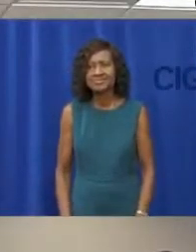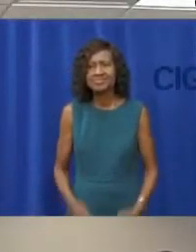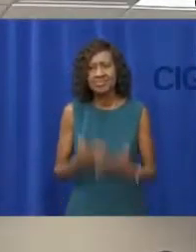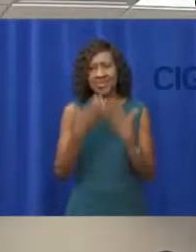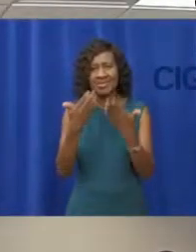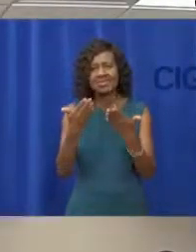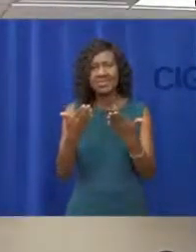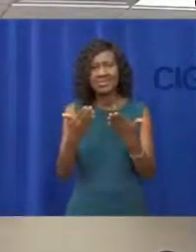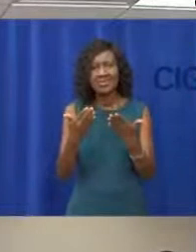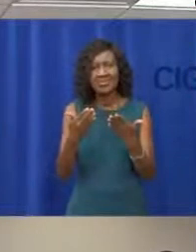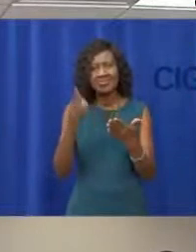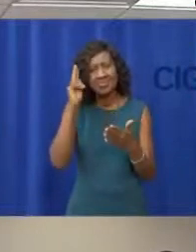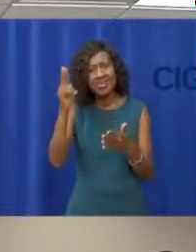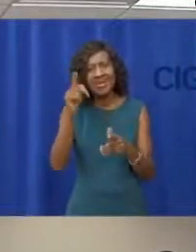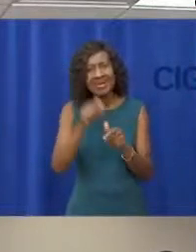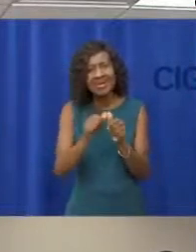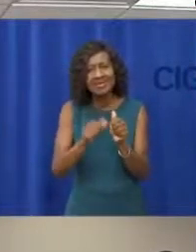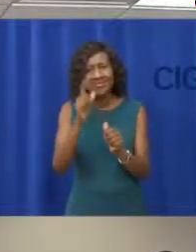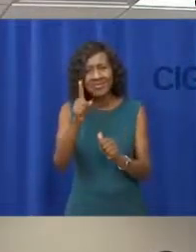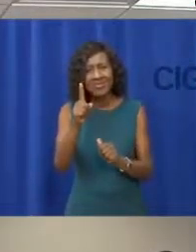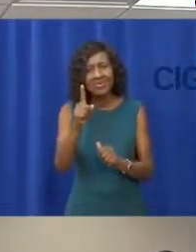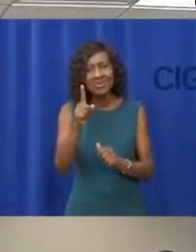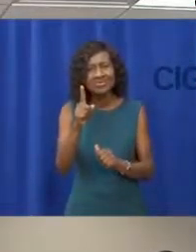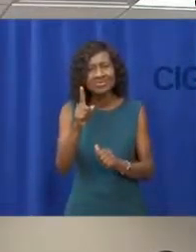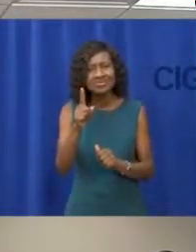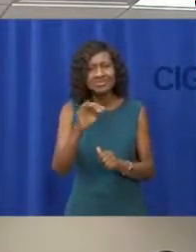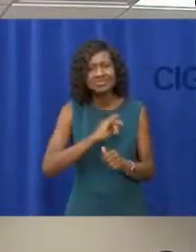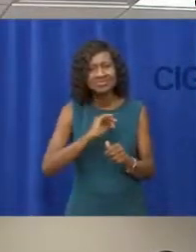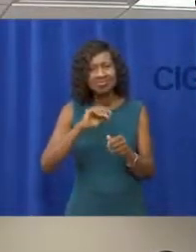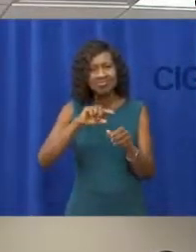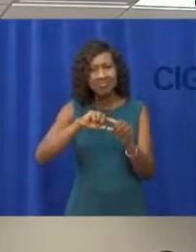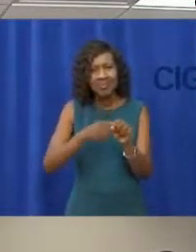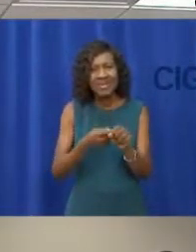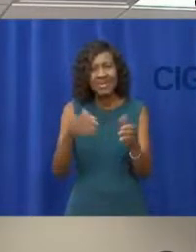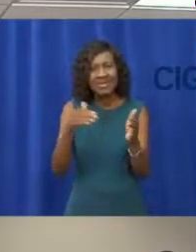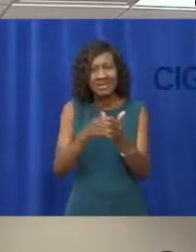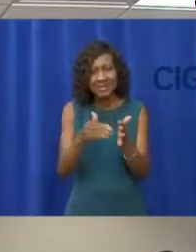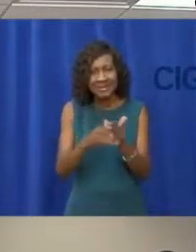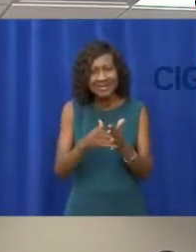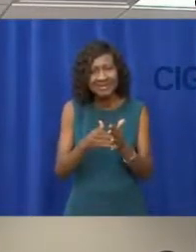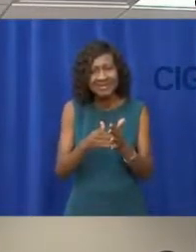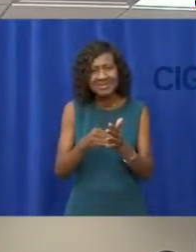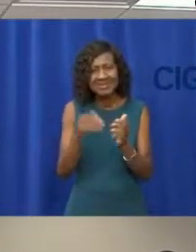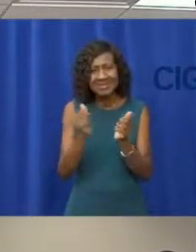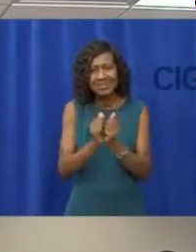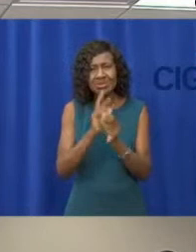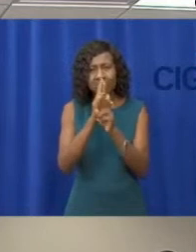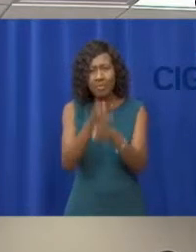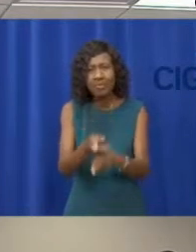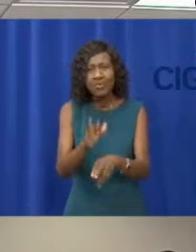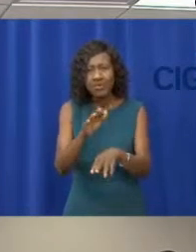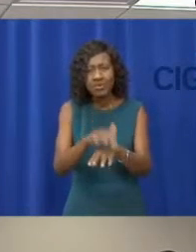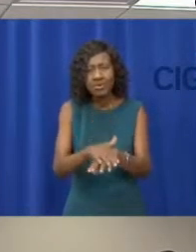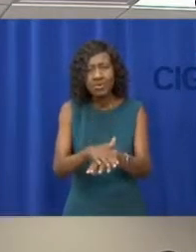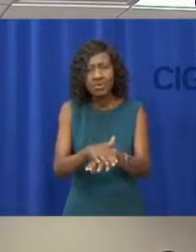Thank you. Hello, everyone. I'll start today's briefing with my customary report on